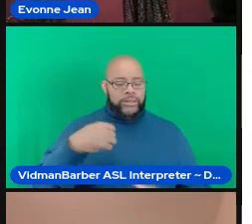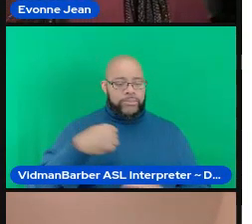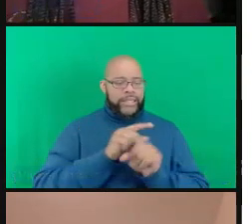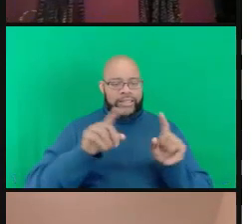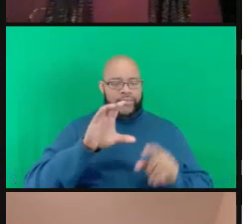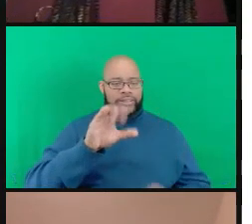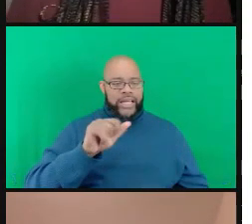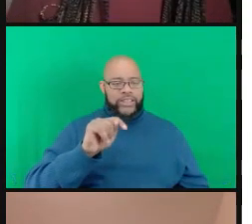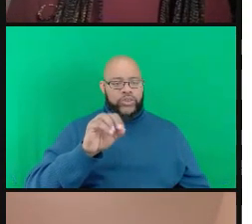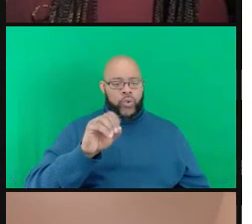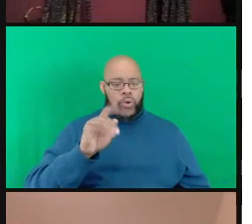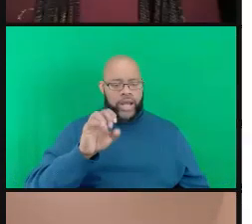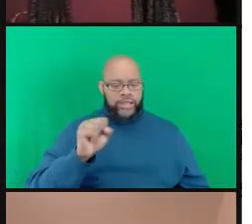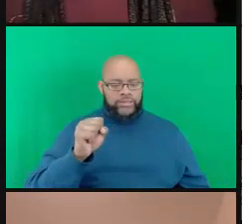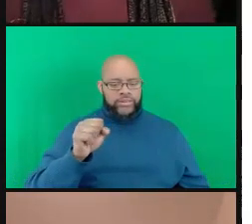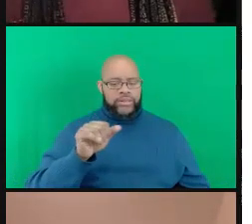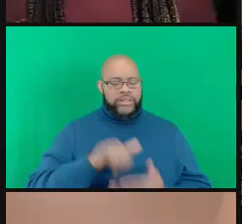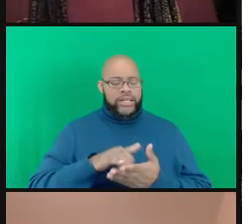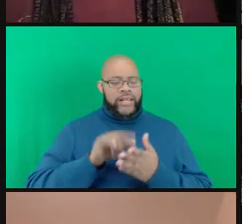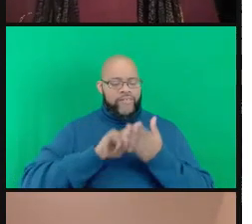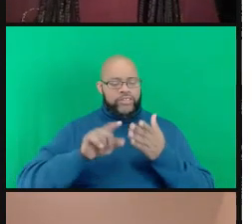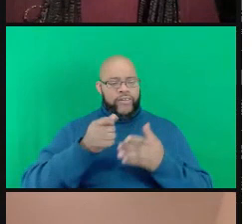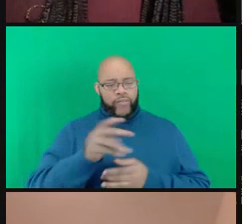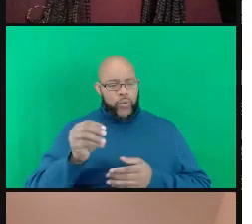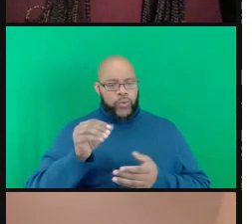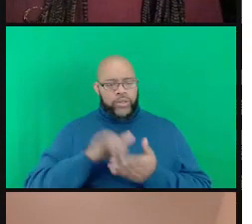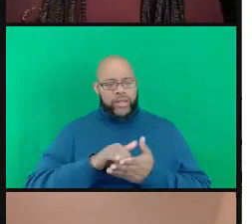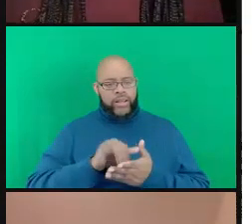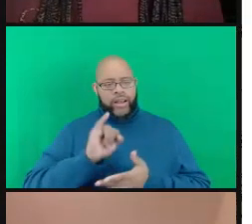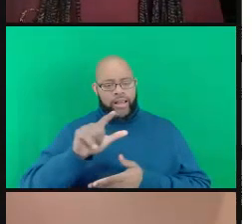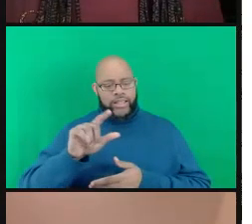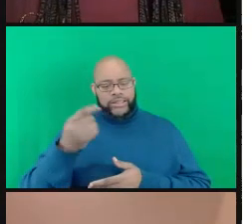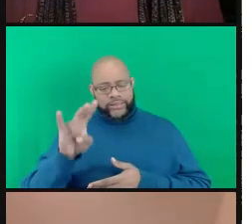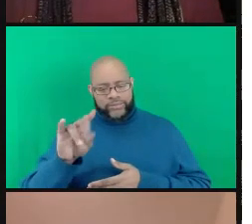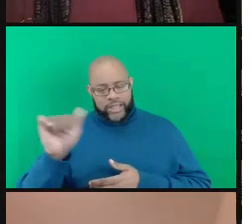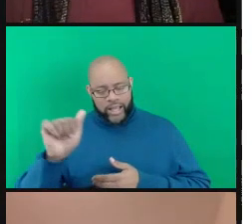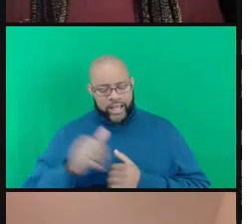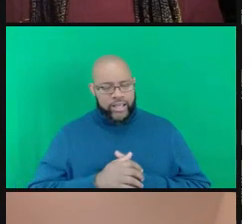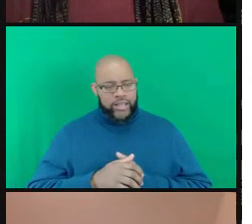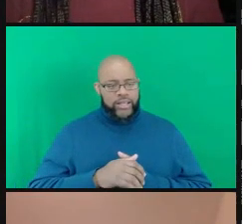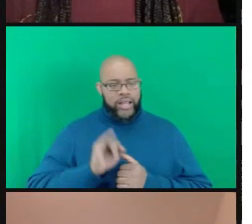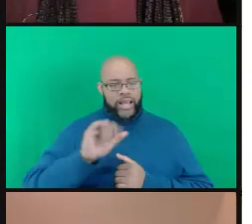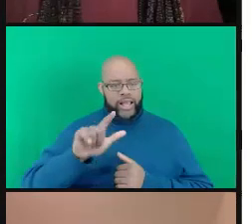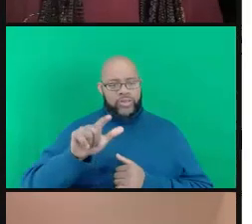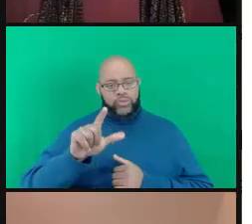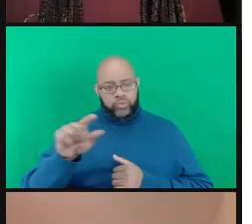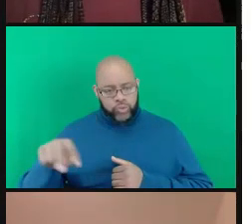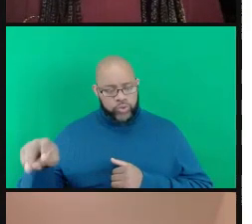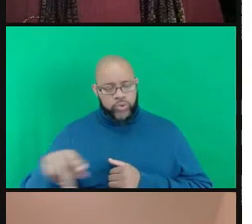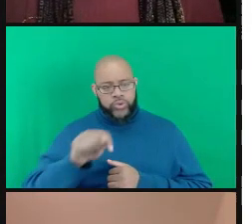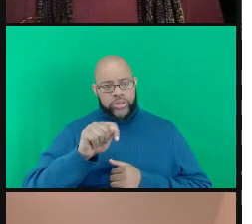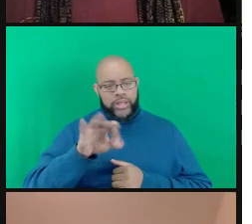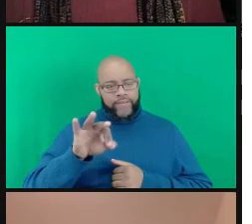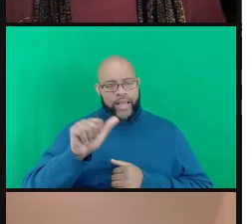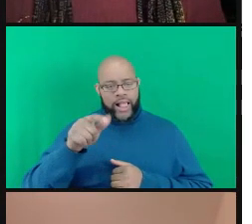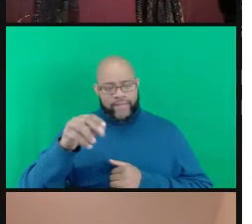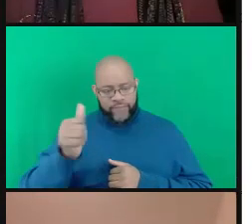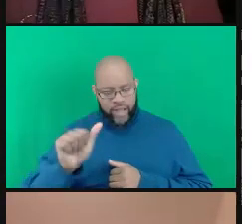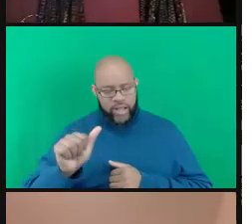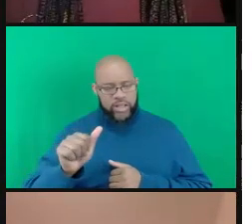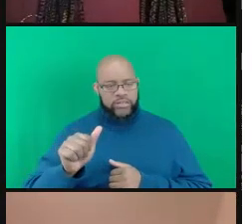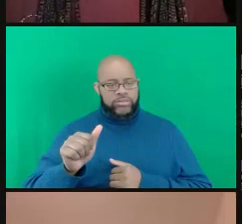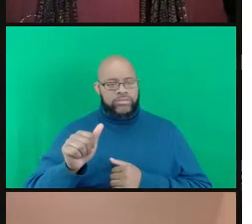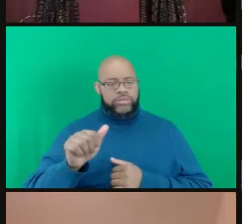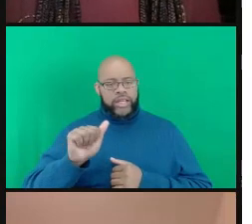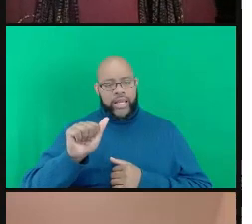and we investigated a few of them, such as IL-17A, IL-22, TNF alpha, interferon gamma,